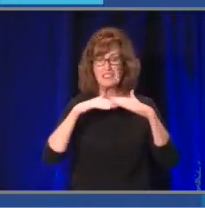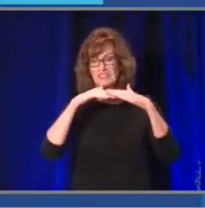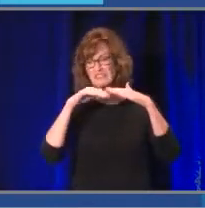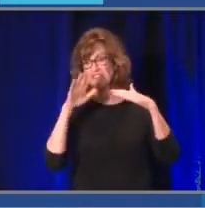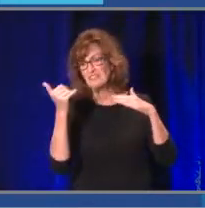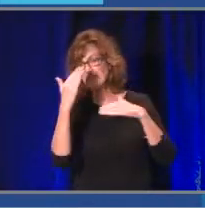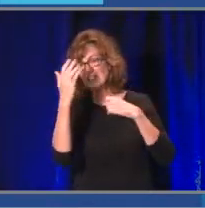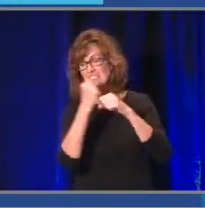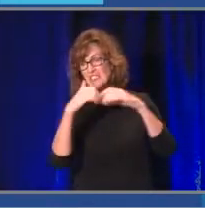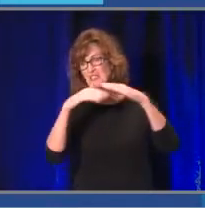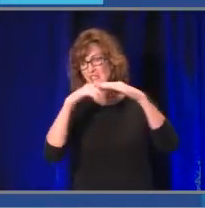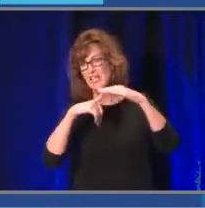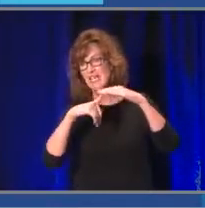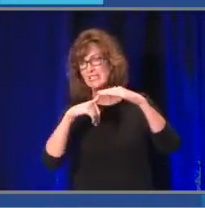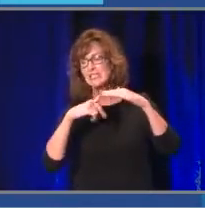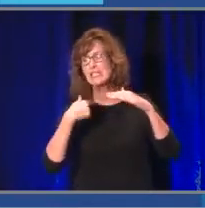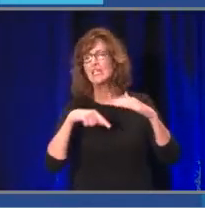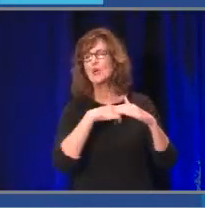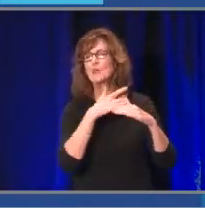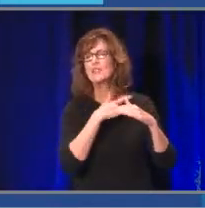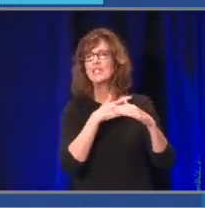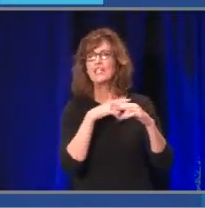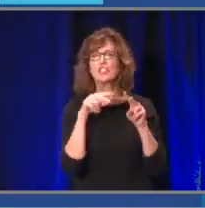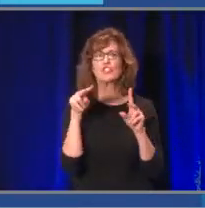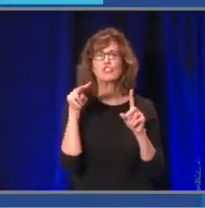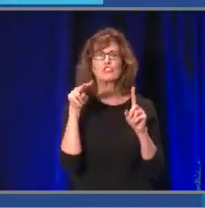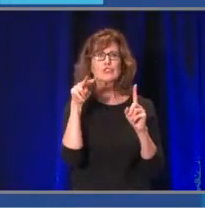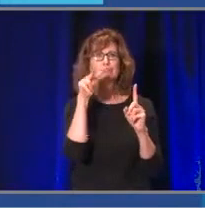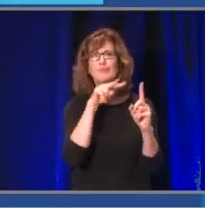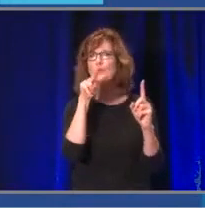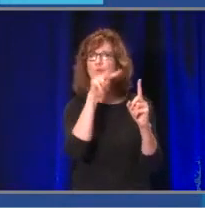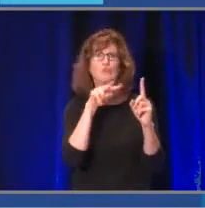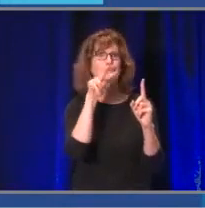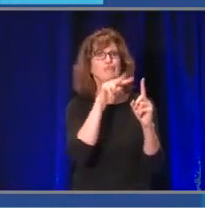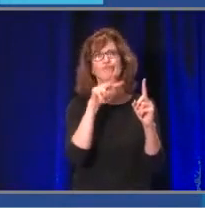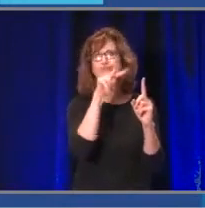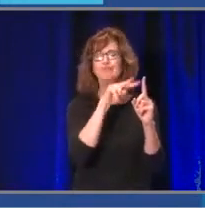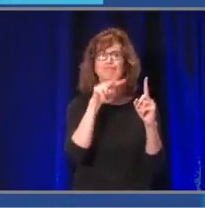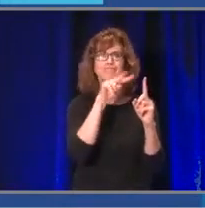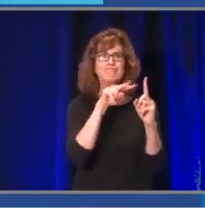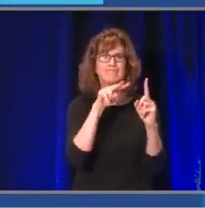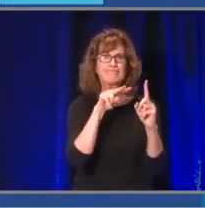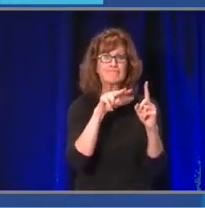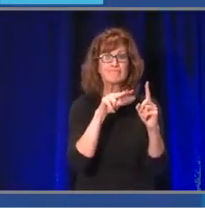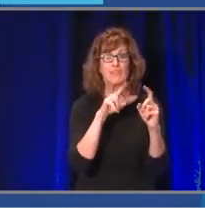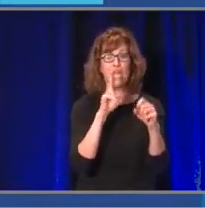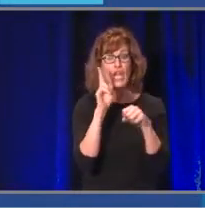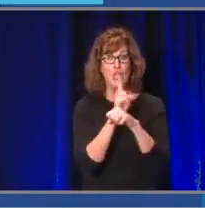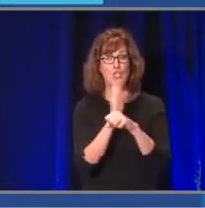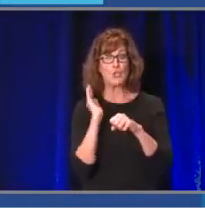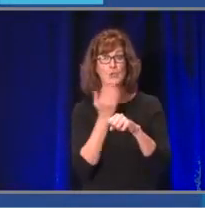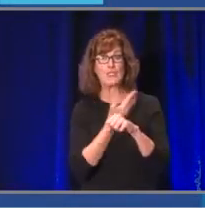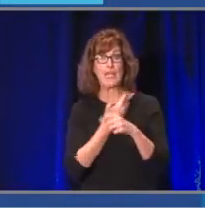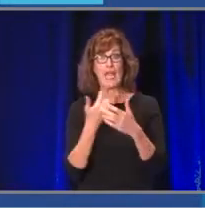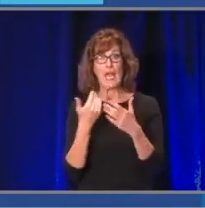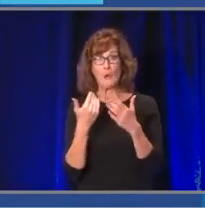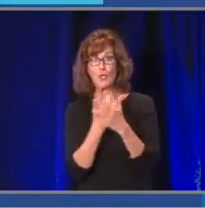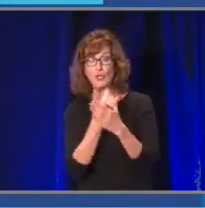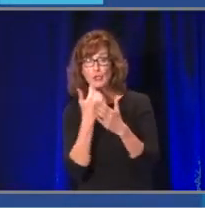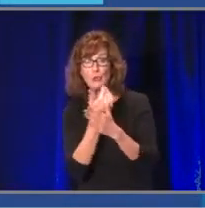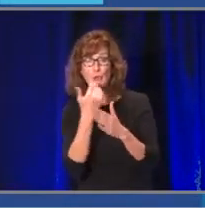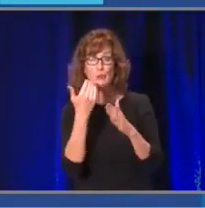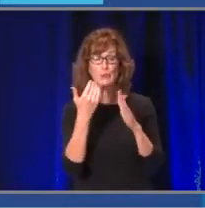them. And that is, and using HIFU and using our new technology of single port really doesn't change